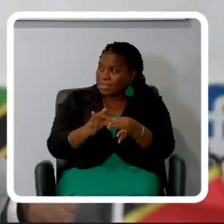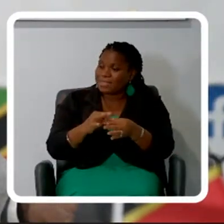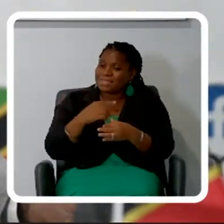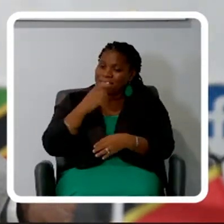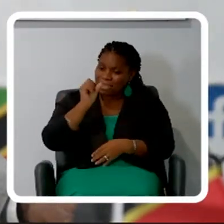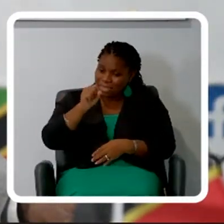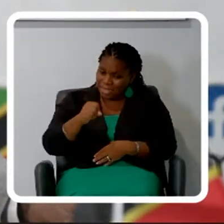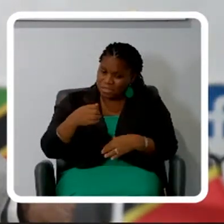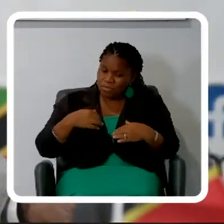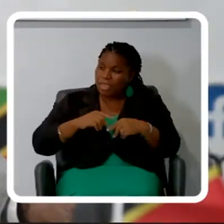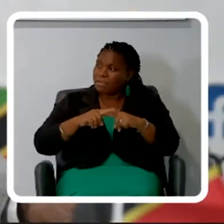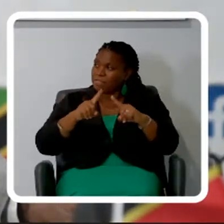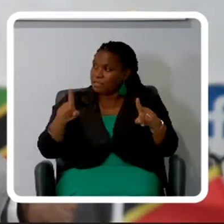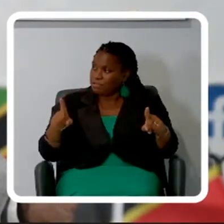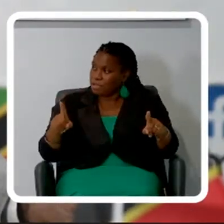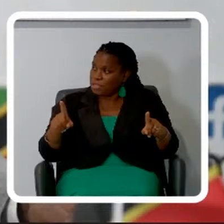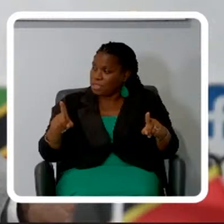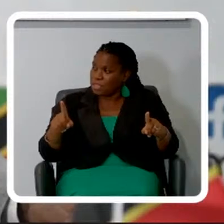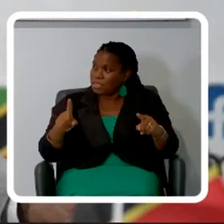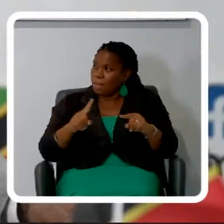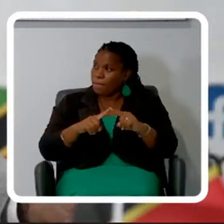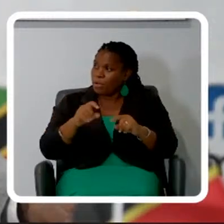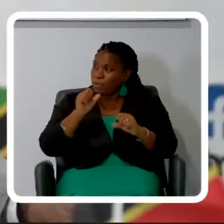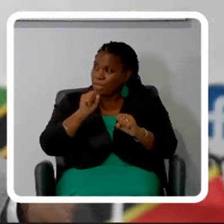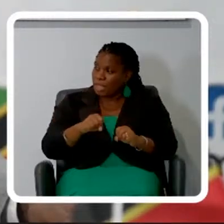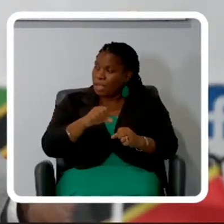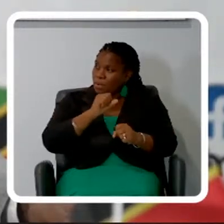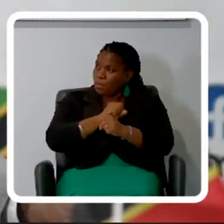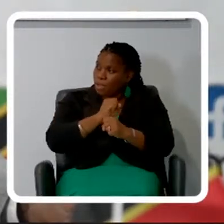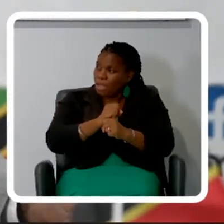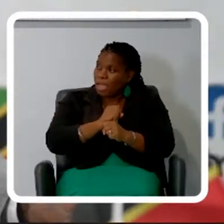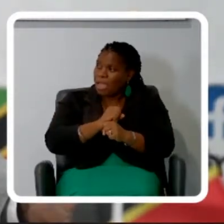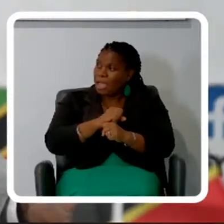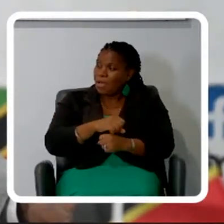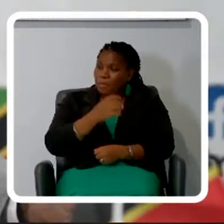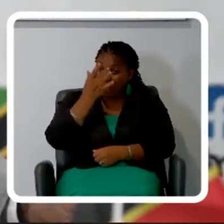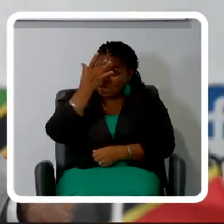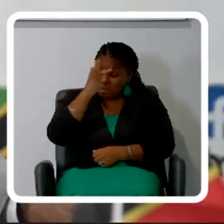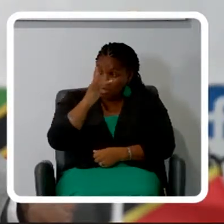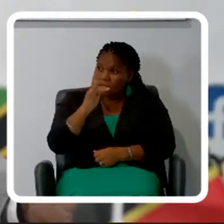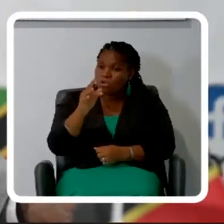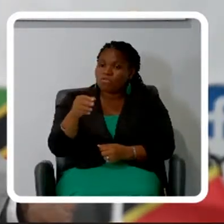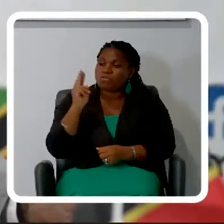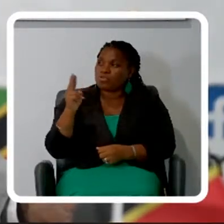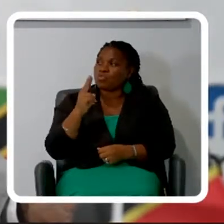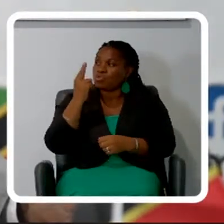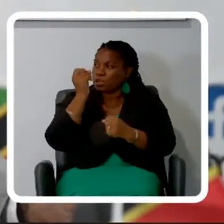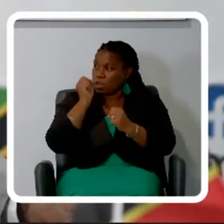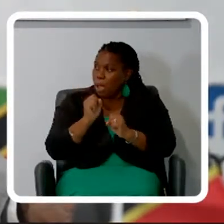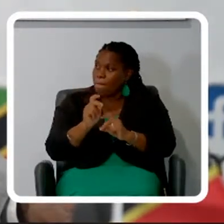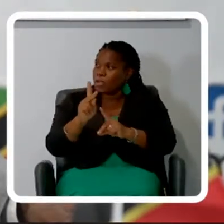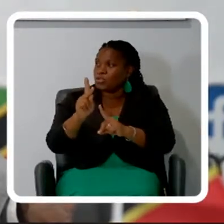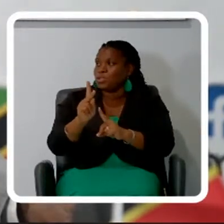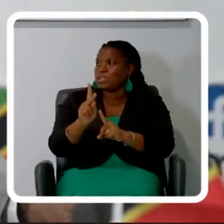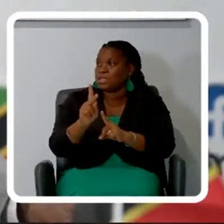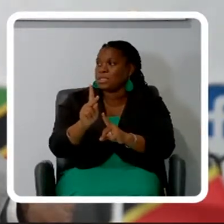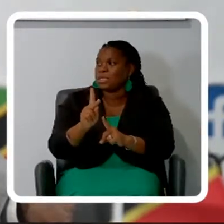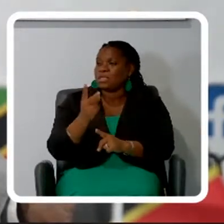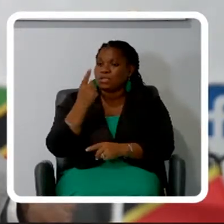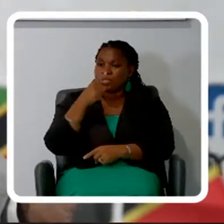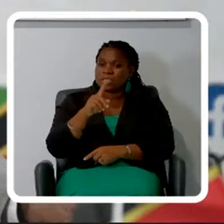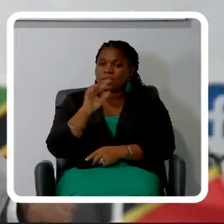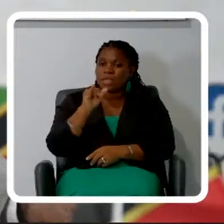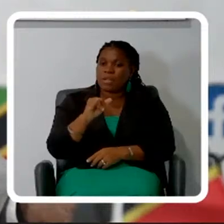differences, but we are not enemies. And we are smart enough to see opportunities to benefit all of us. And geothermal is one